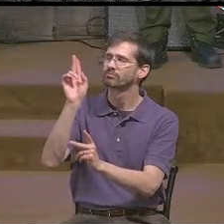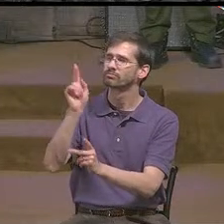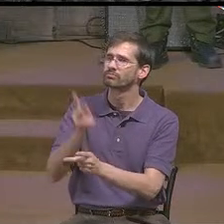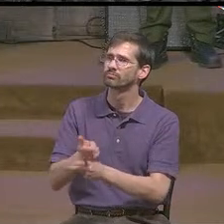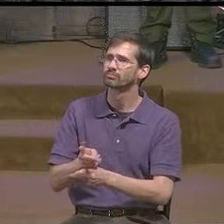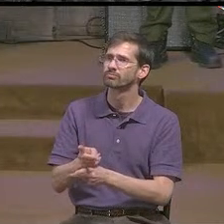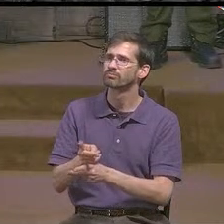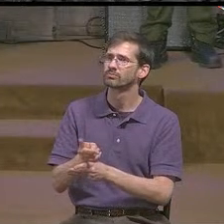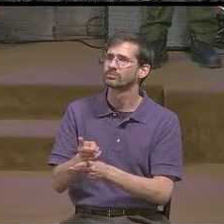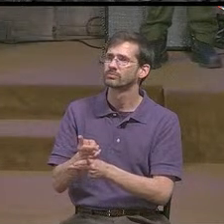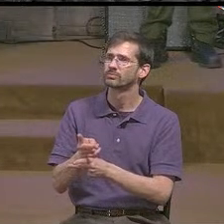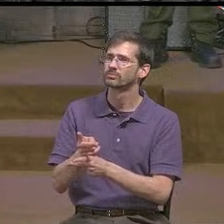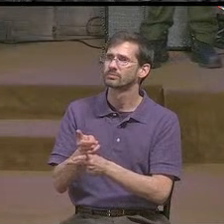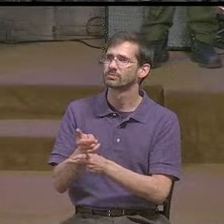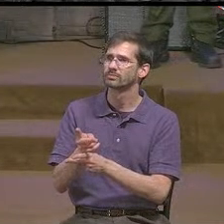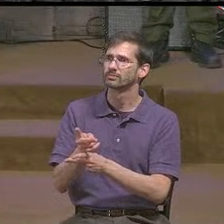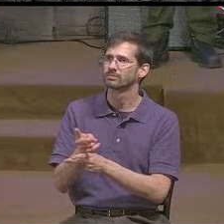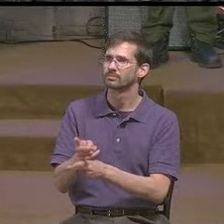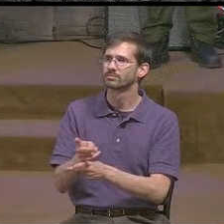trembling,